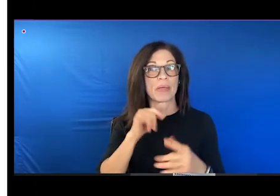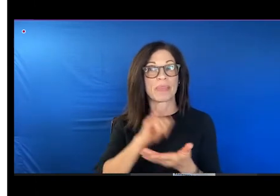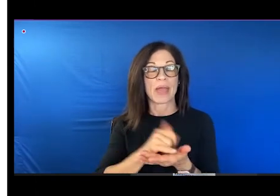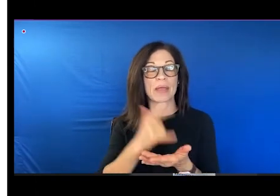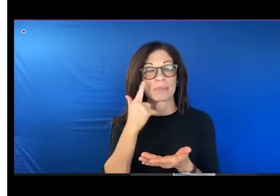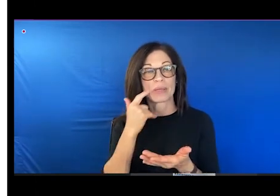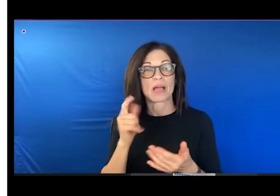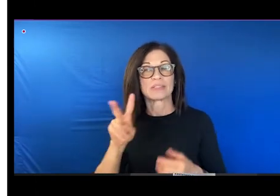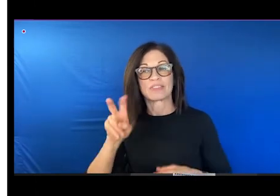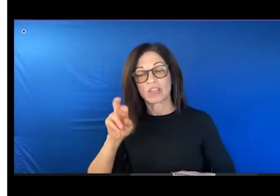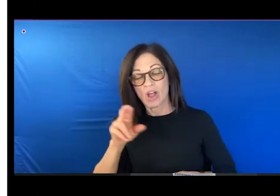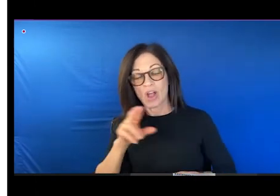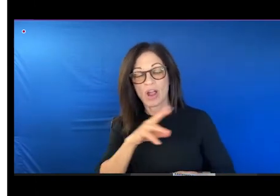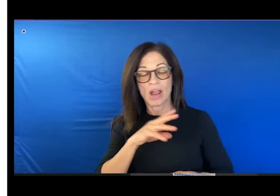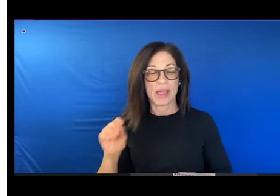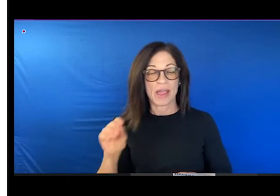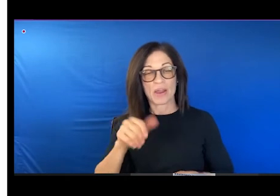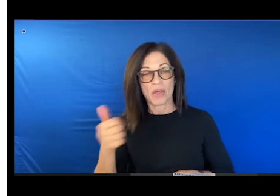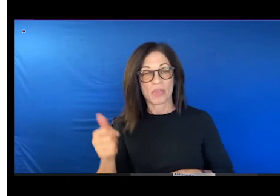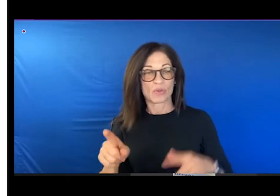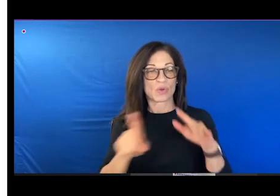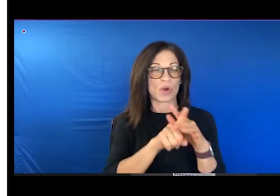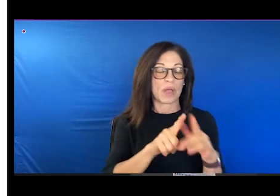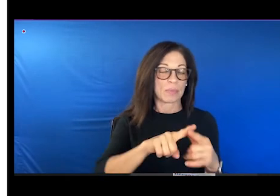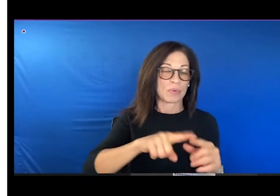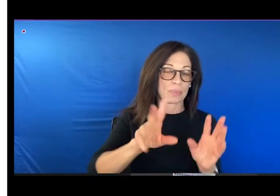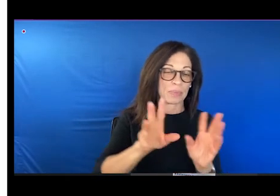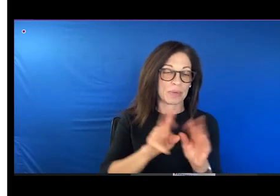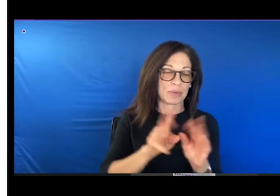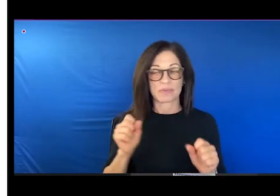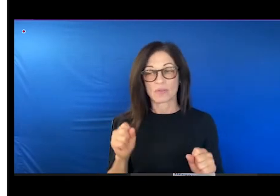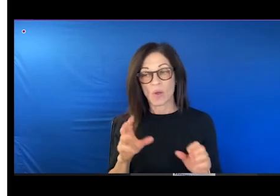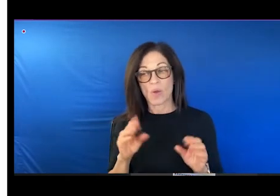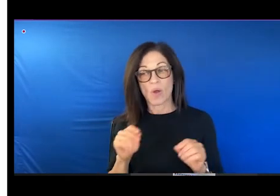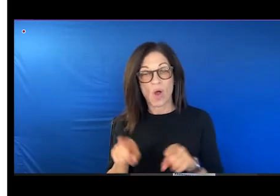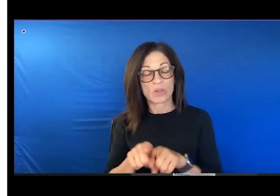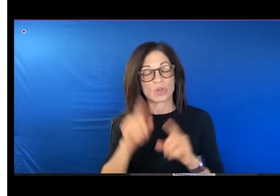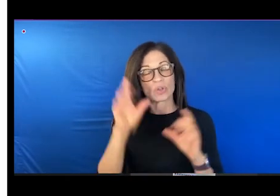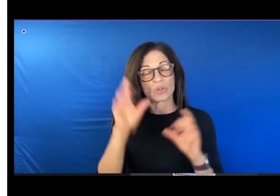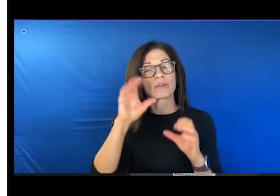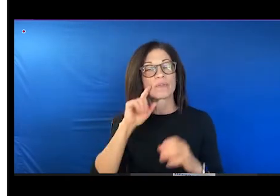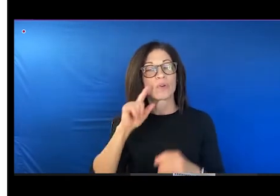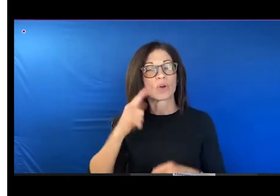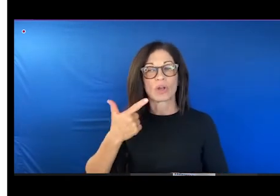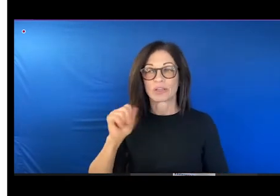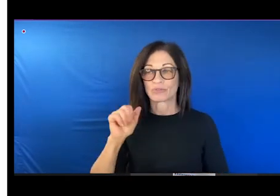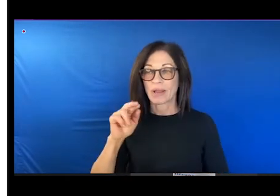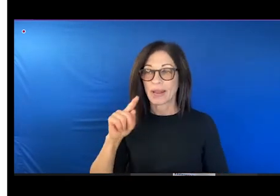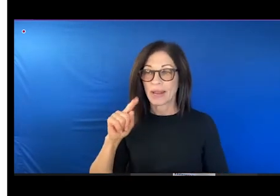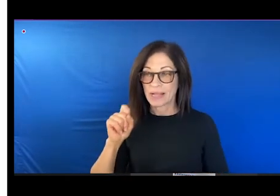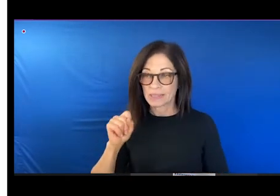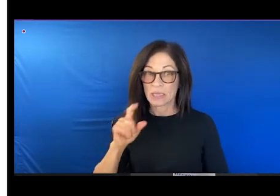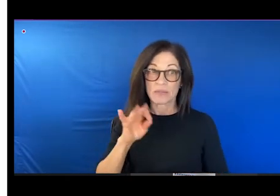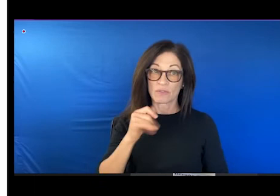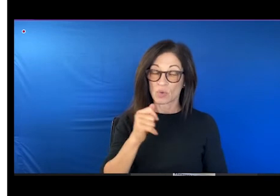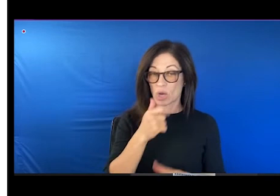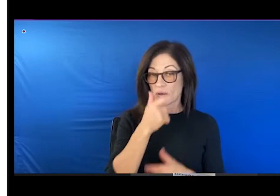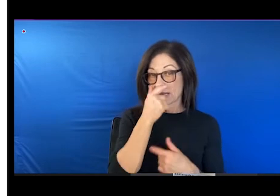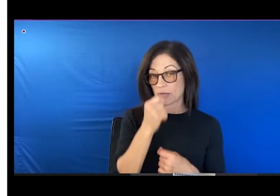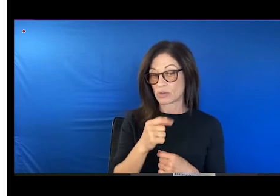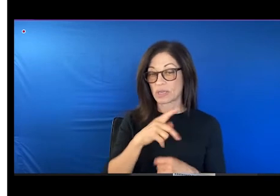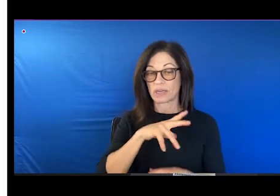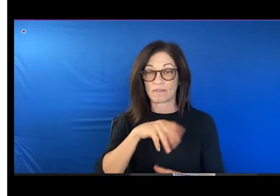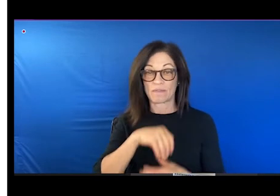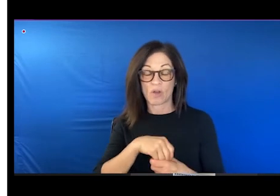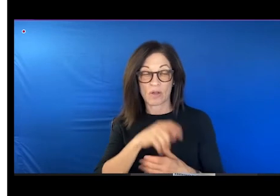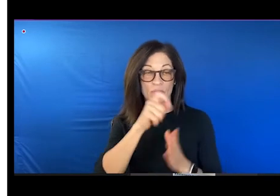being at the table. Look for opportunities to address transportation and grants. If you all are involved in grant writing